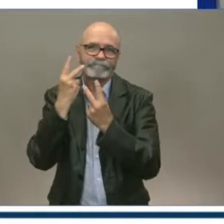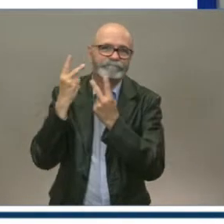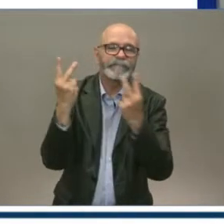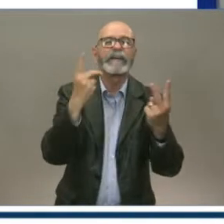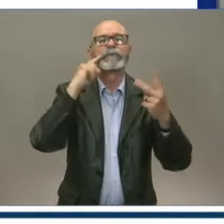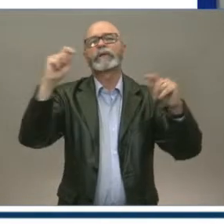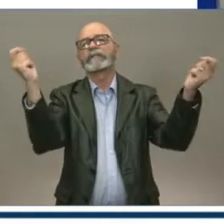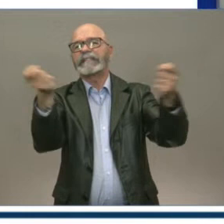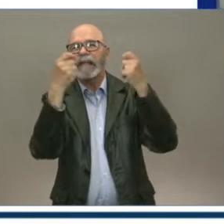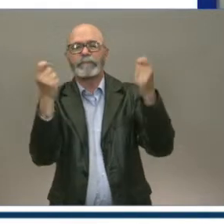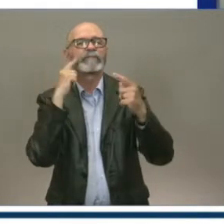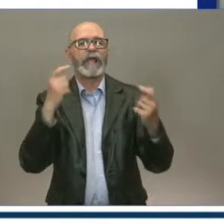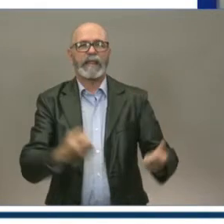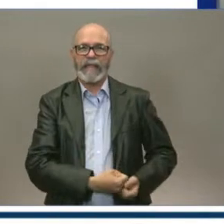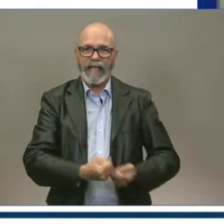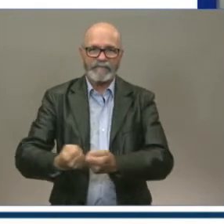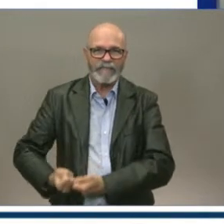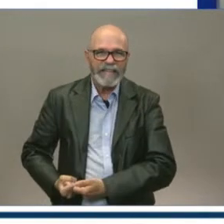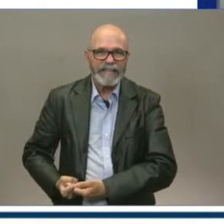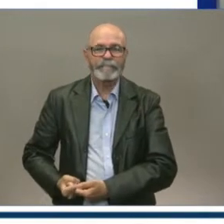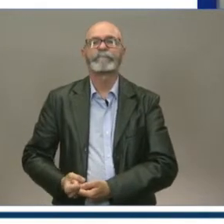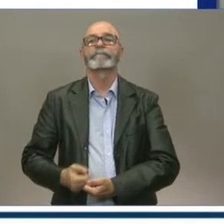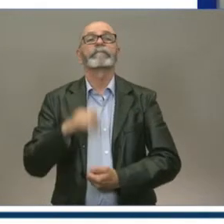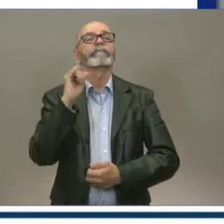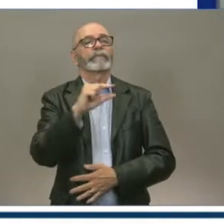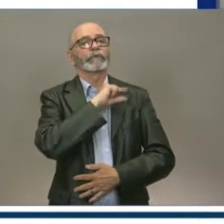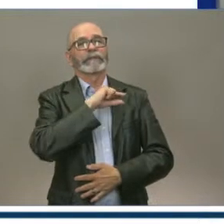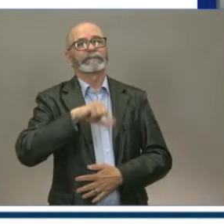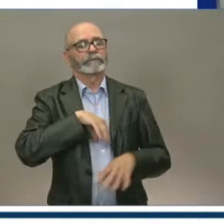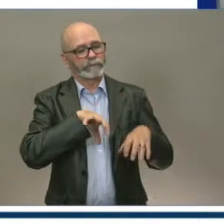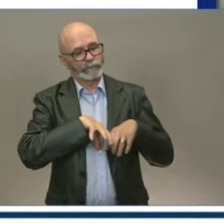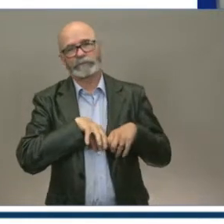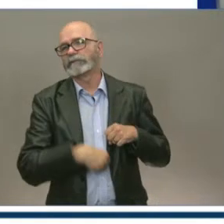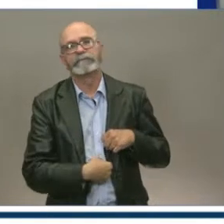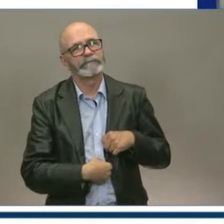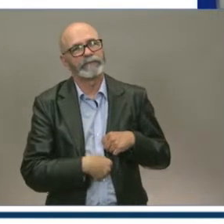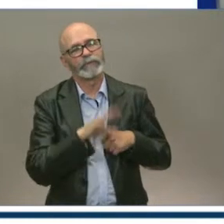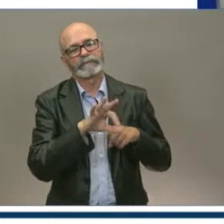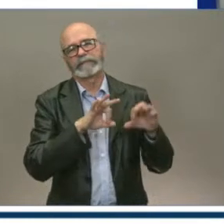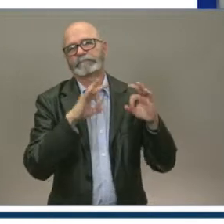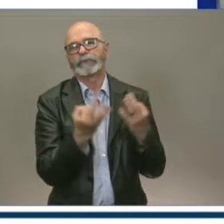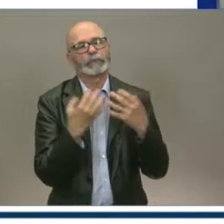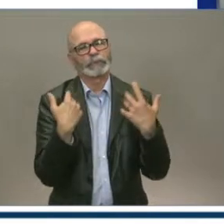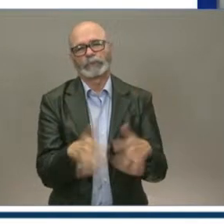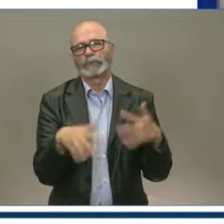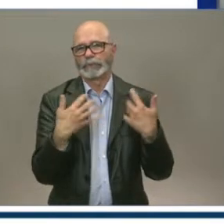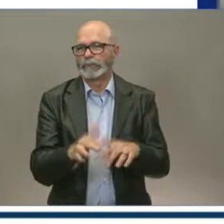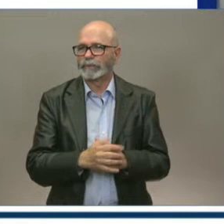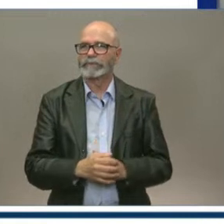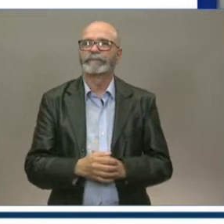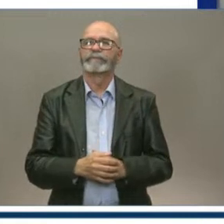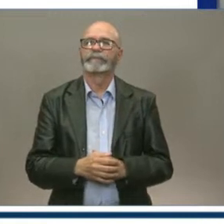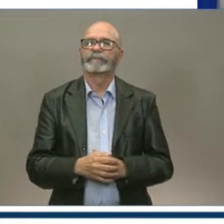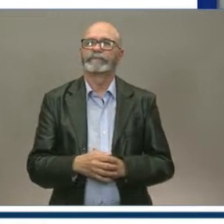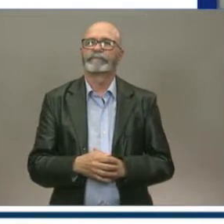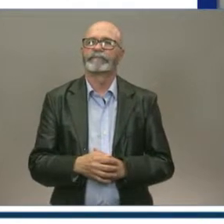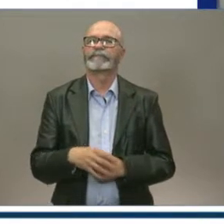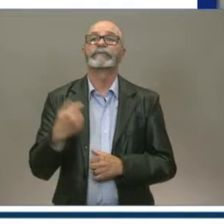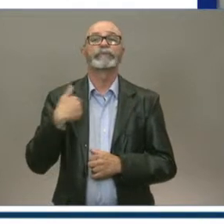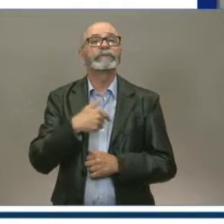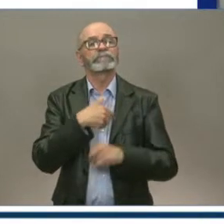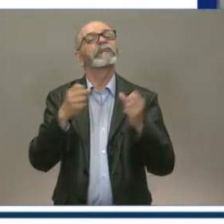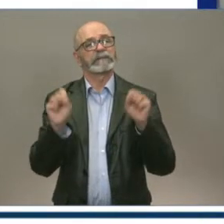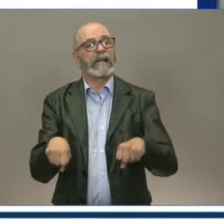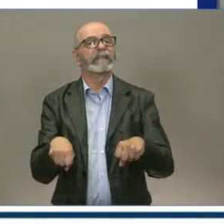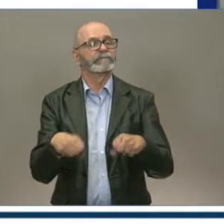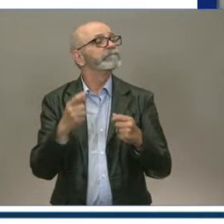Our condolences go out to Queen Elizabeth and her family. Members of the public are invited to sign a book of